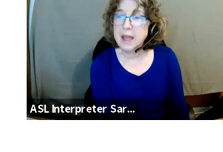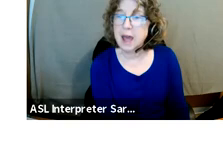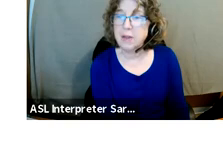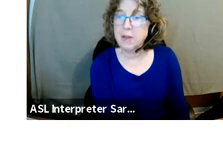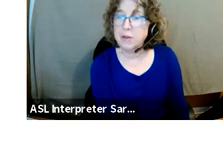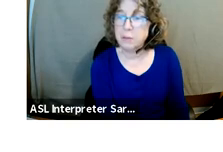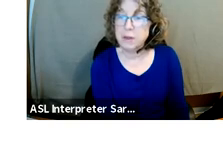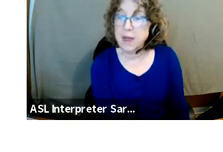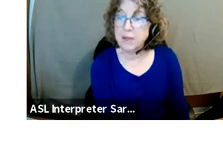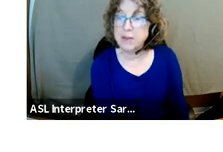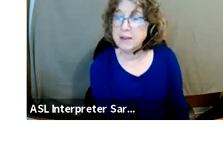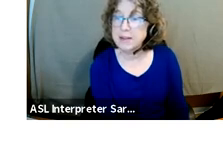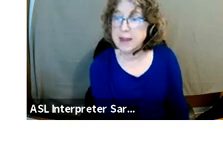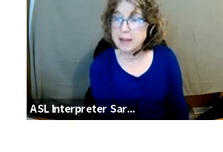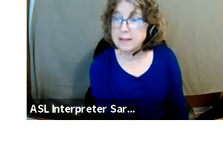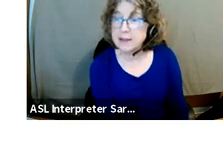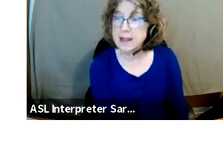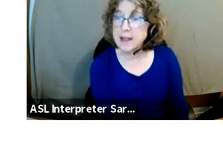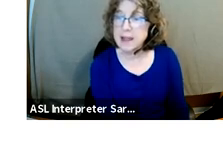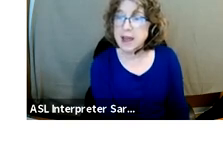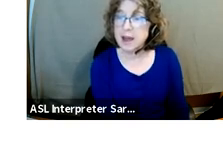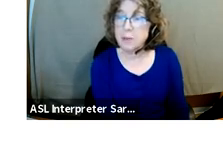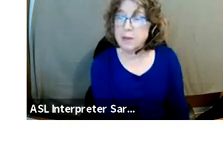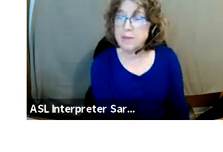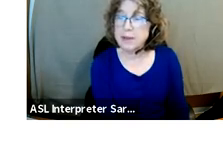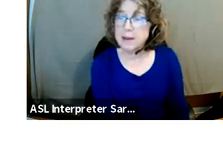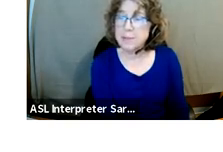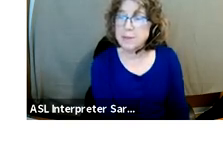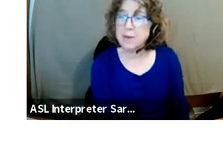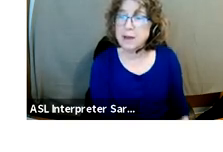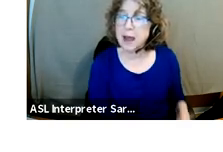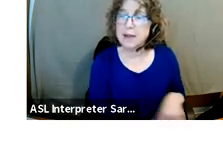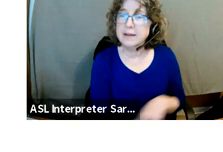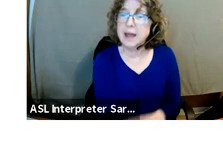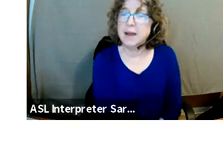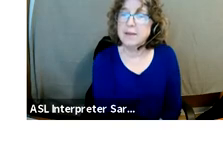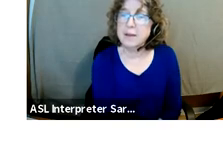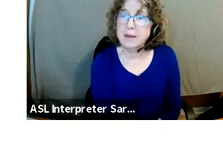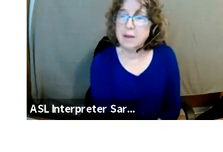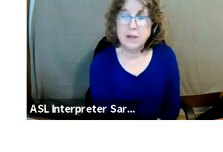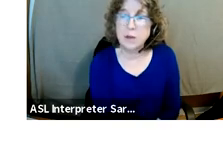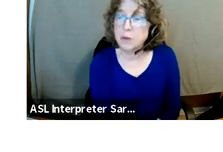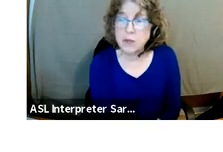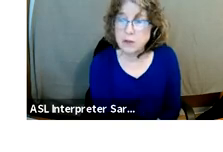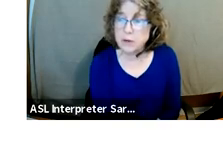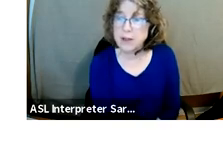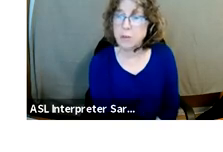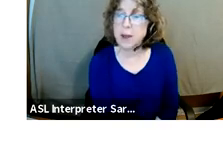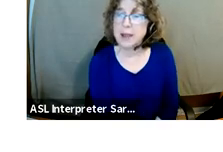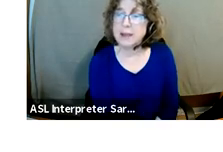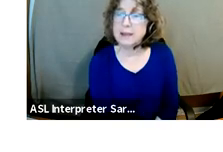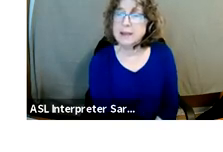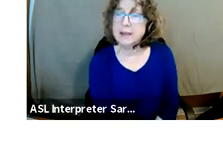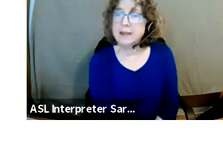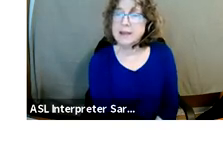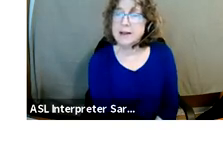And other than that, there's a disconnect with the victim or the client, adult or children, either